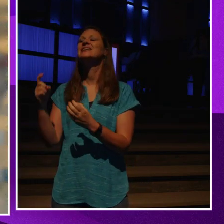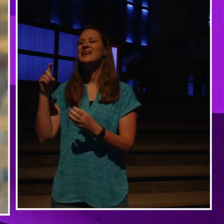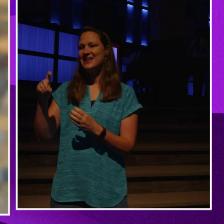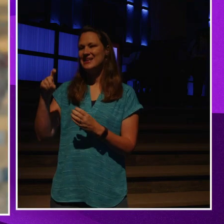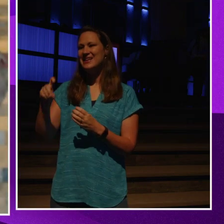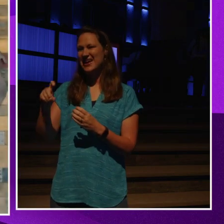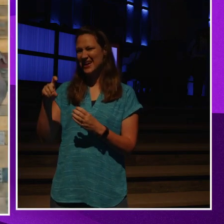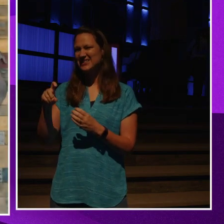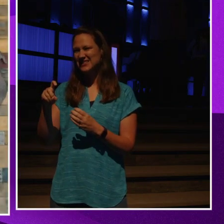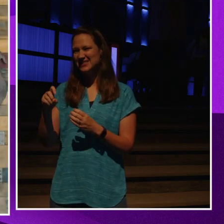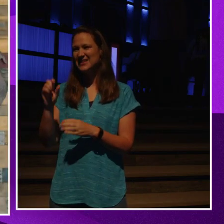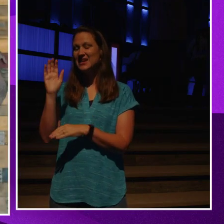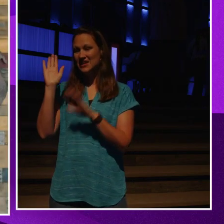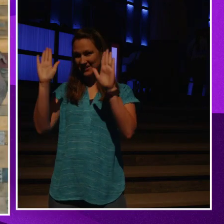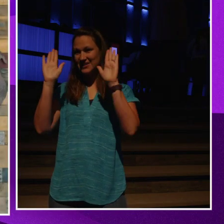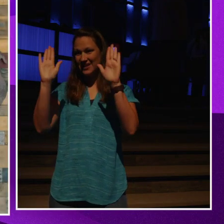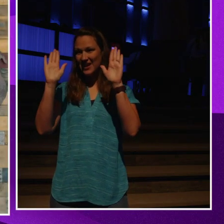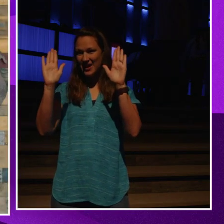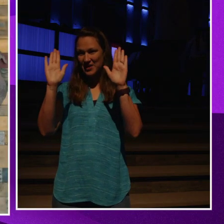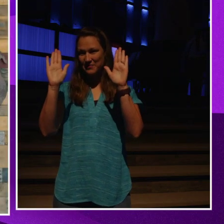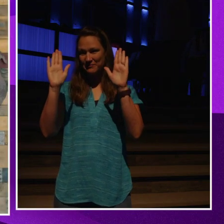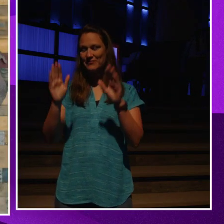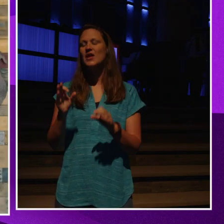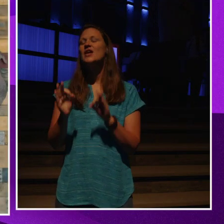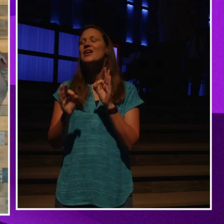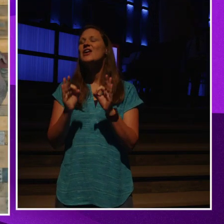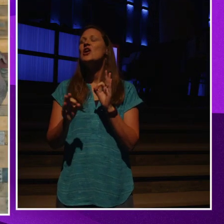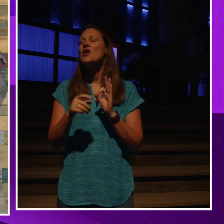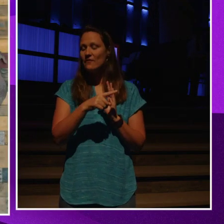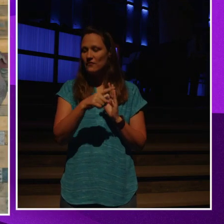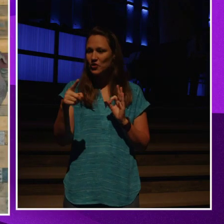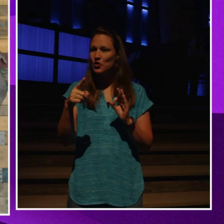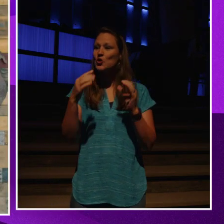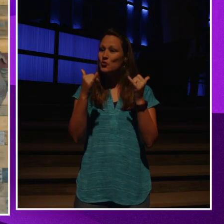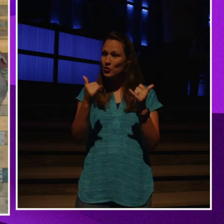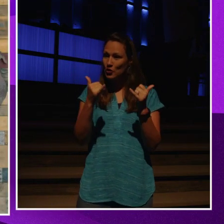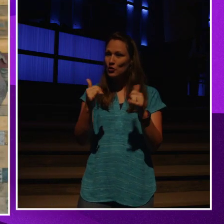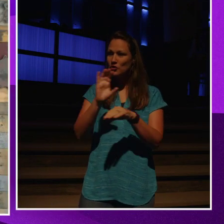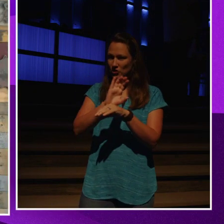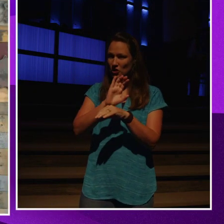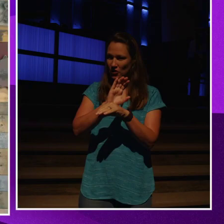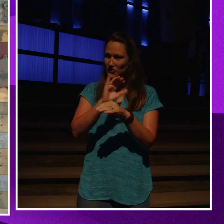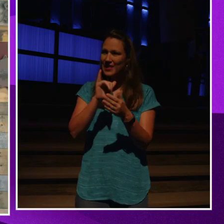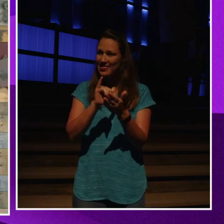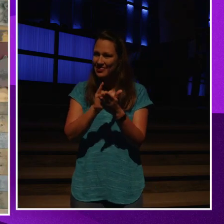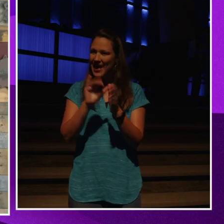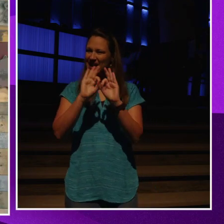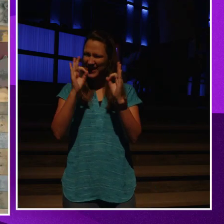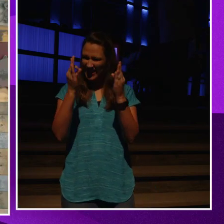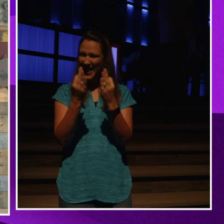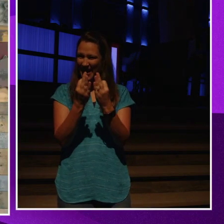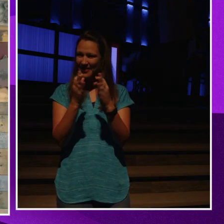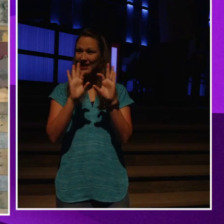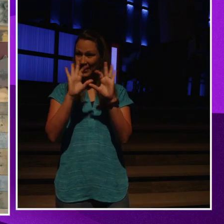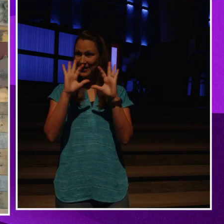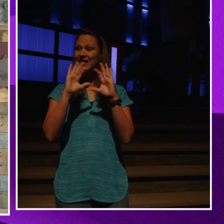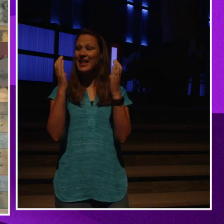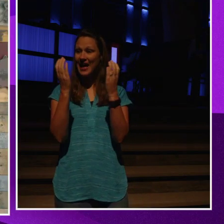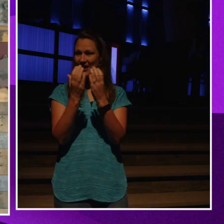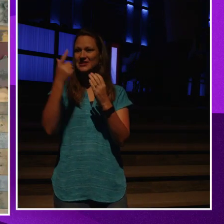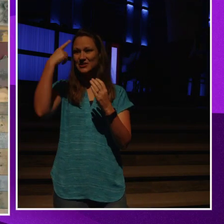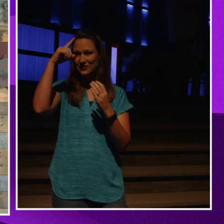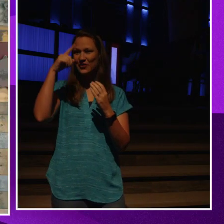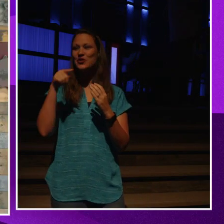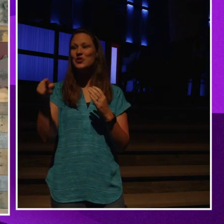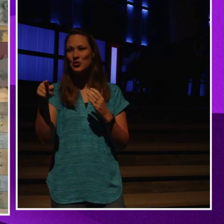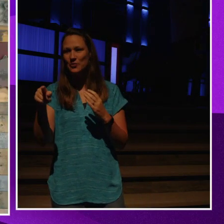worship time. If you're new to Central, or if you have recently joined, this class is for you. Over the course of about an hour, you